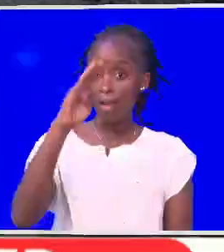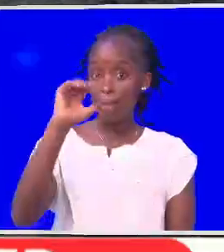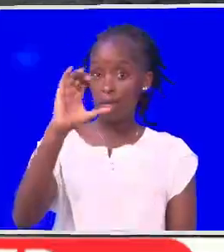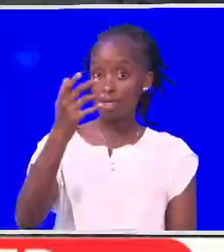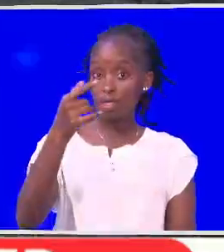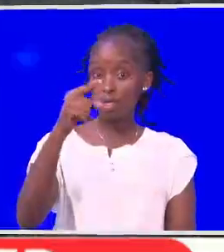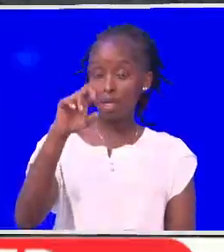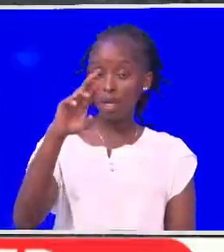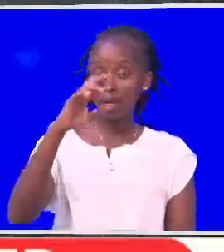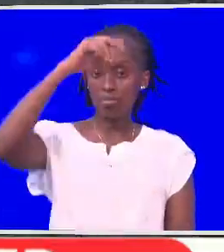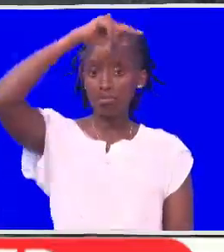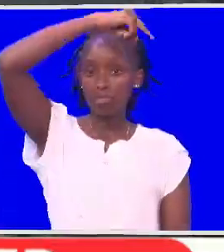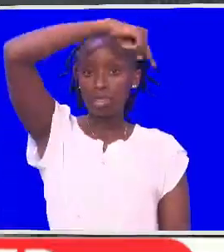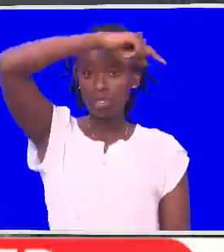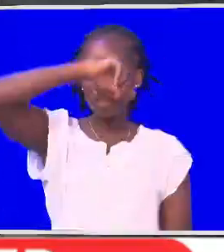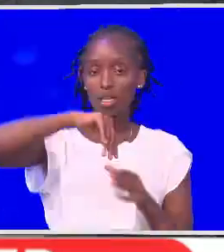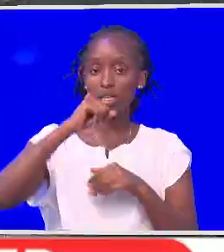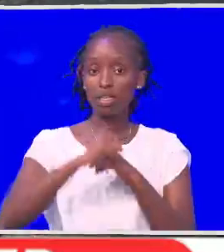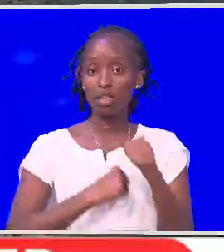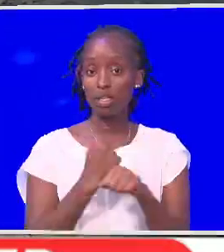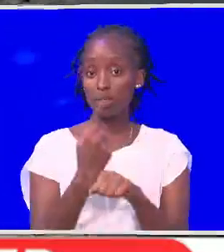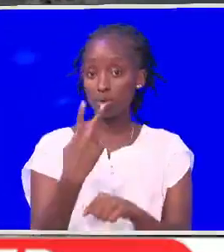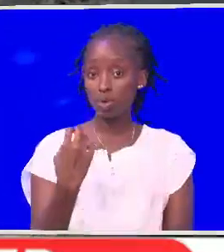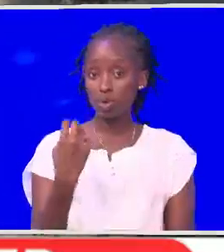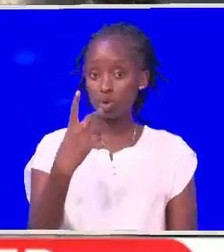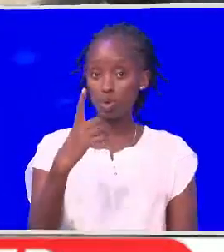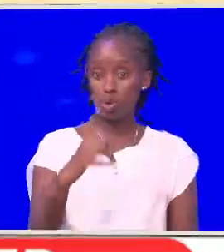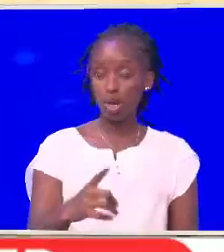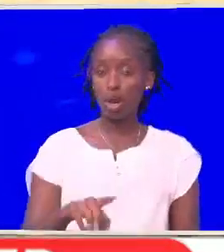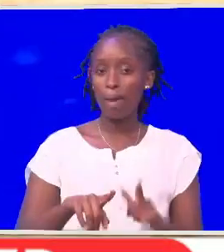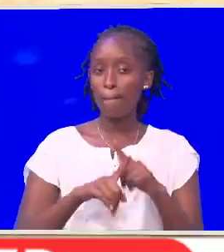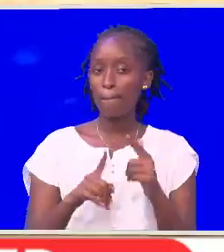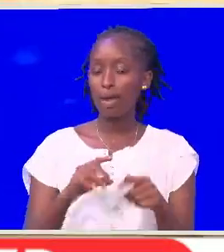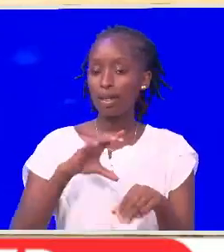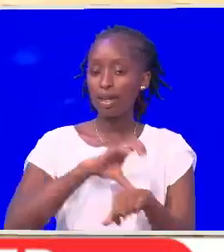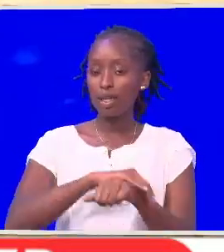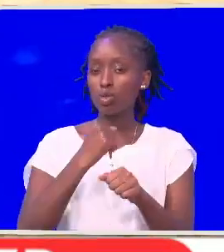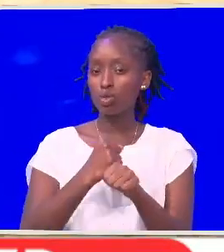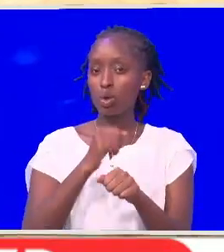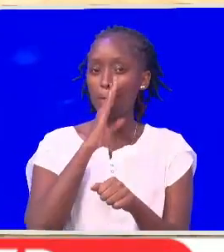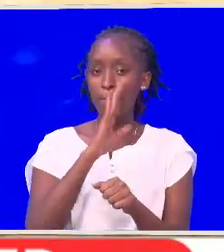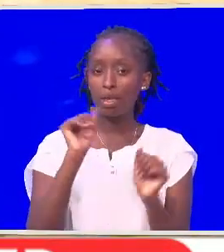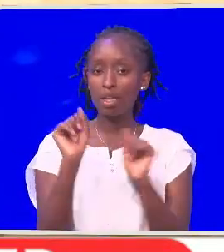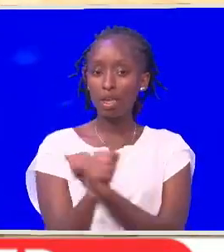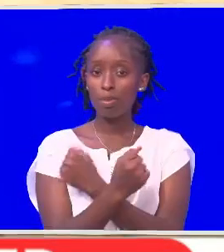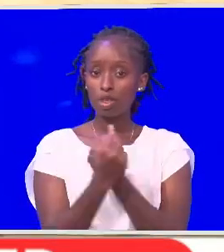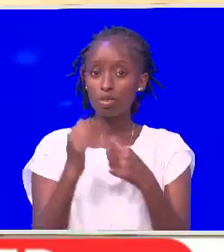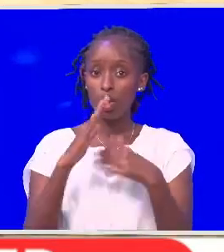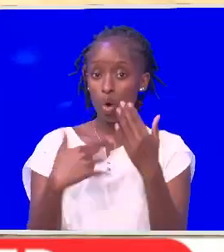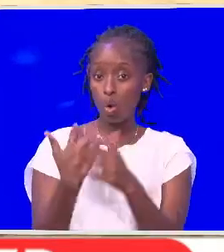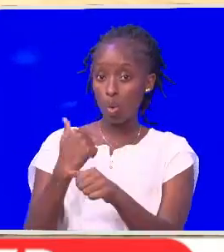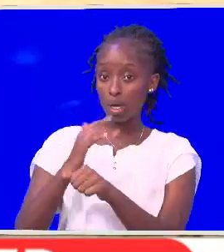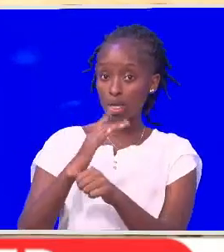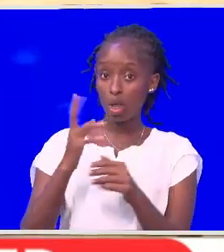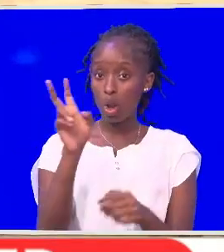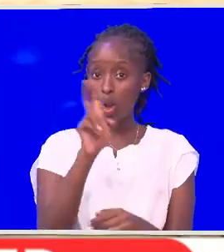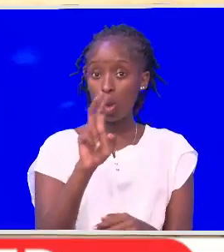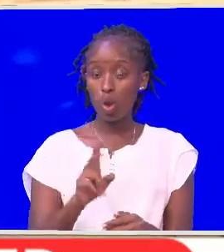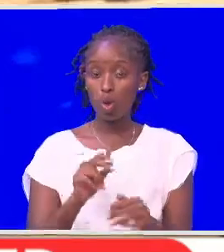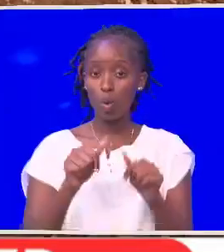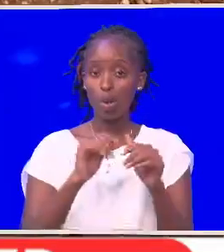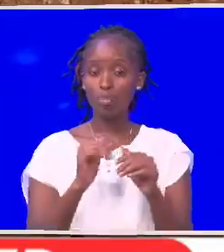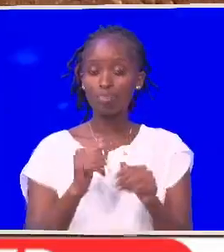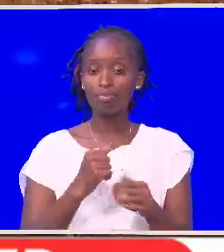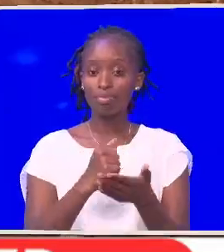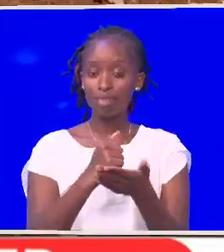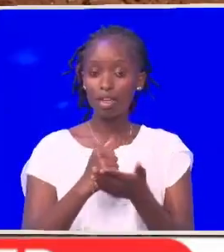management in the year 2021. However, finding a job that matches his skills has been impossible. All his efforts to look for formal employment in the human